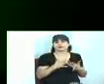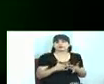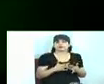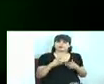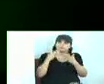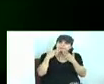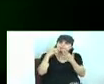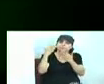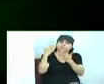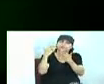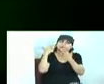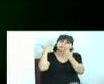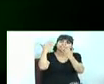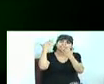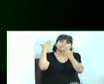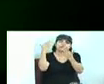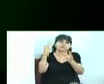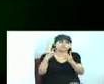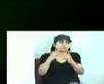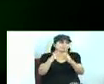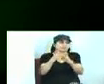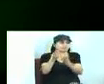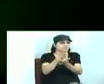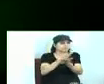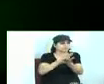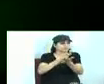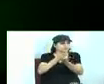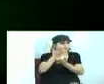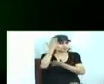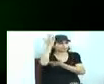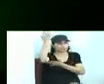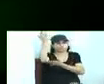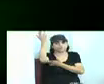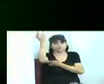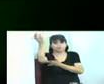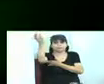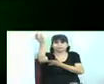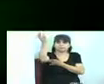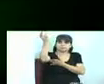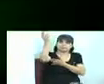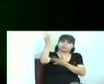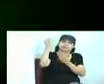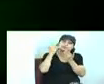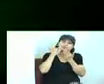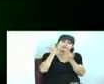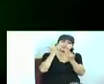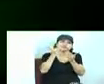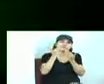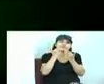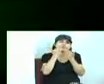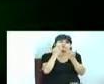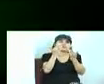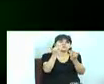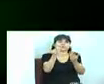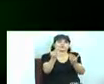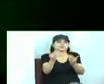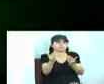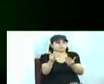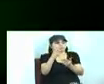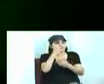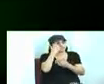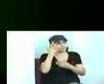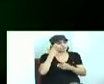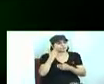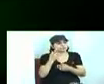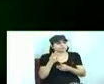heart. Give thanks unto the Holy One. Give